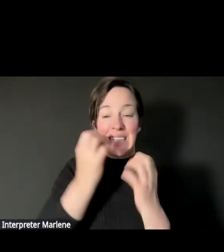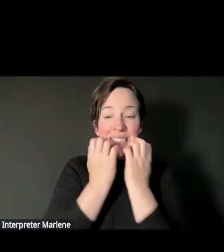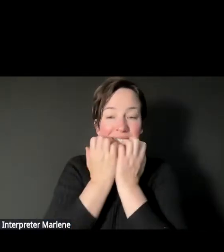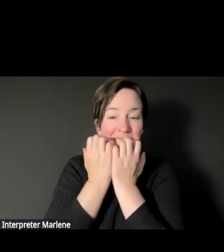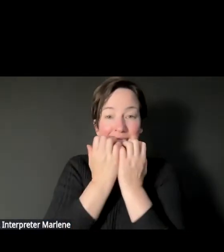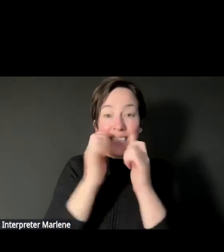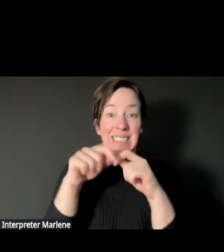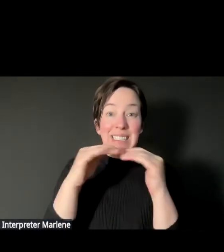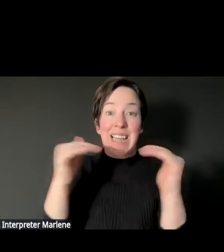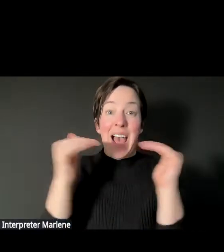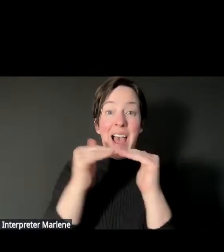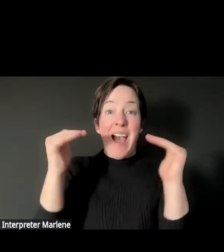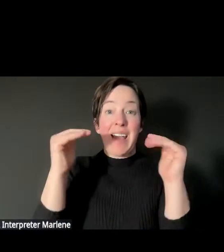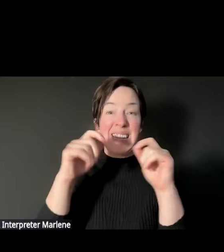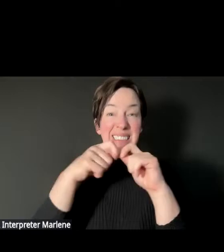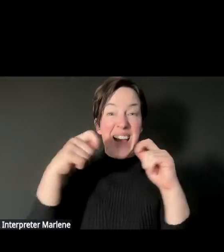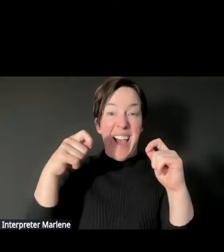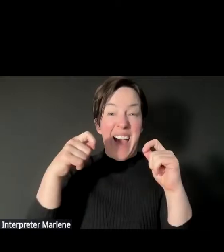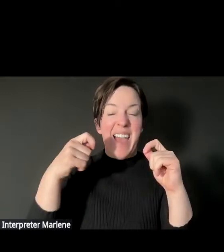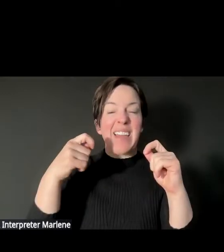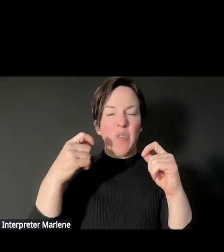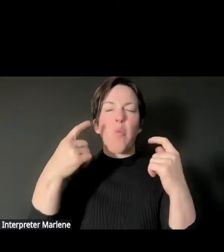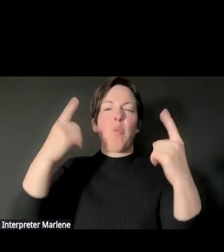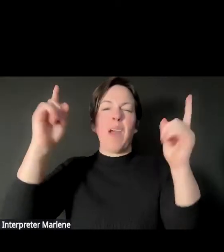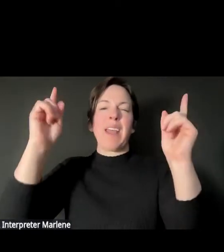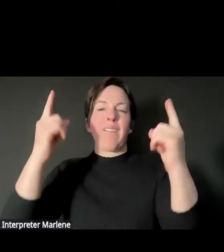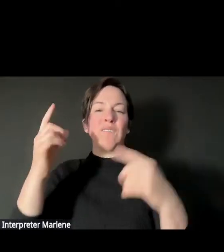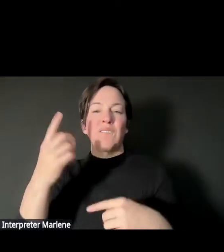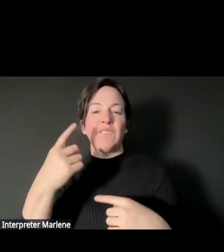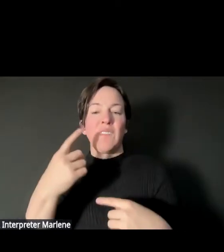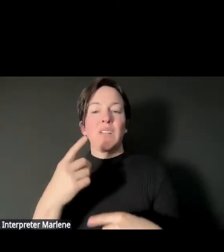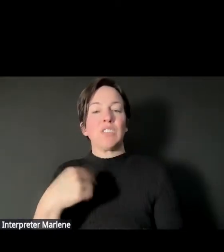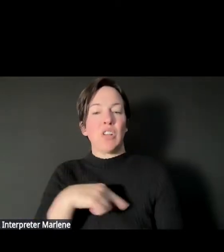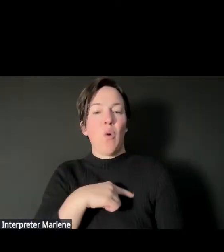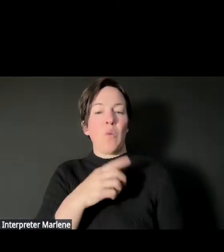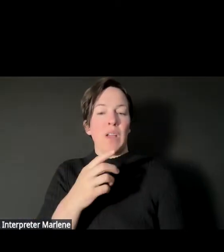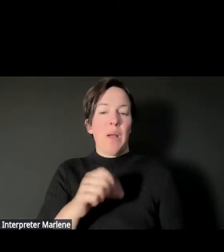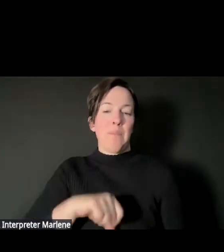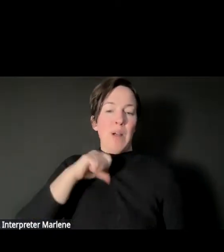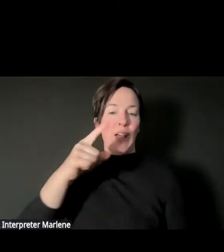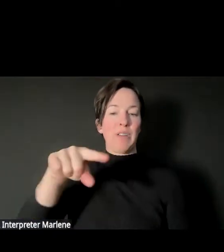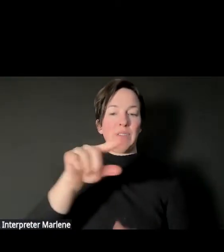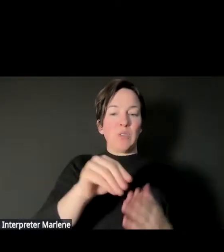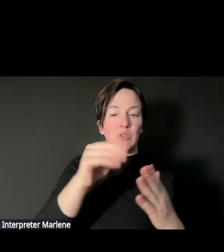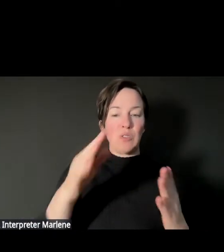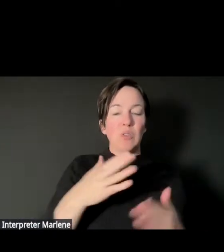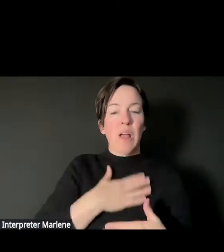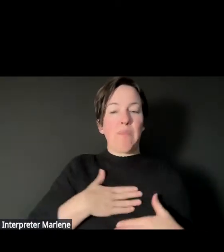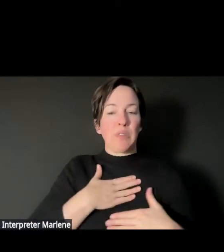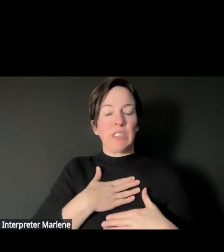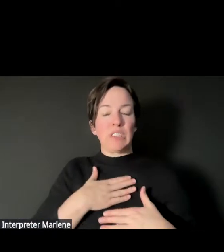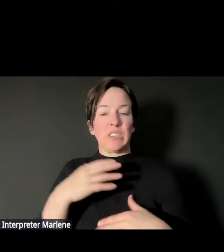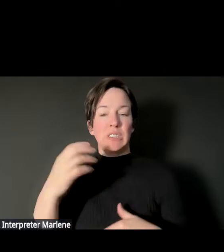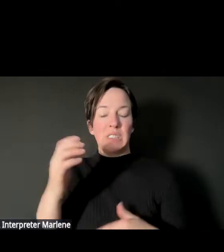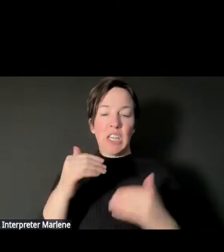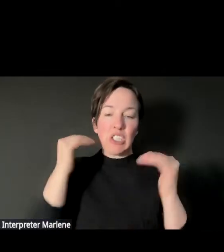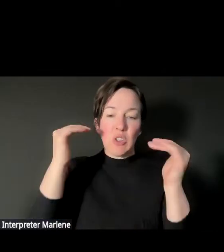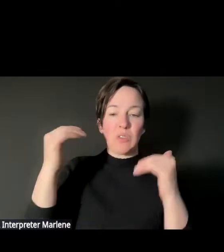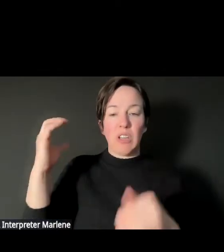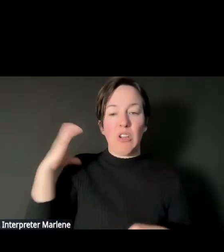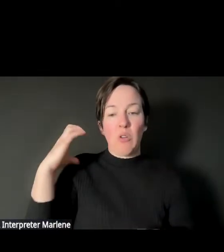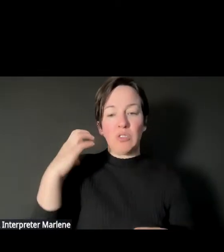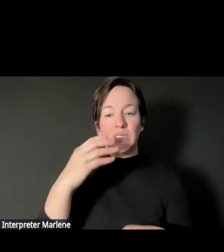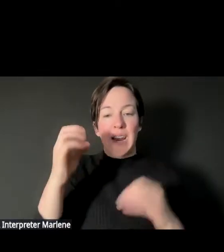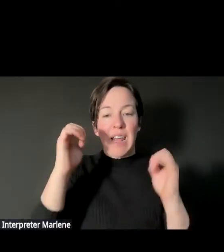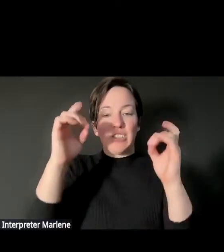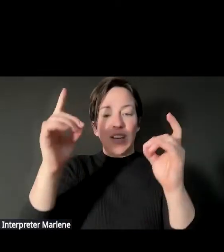the Iron Panthers prevailed. We're really proud of these students. Appreciate all the adults and coaches and educators in their lives,